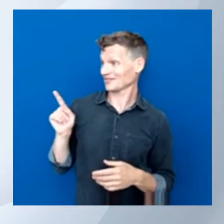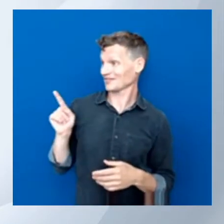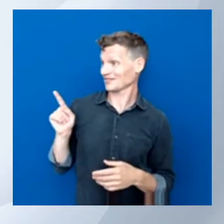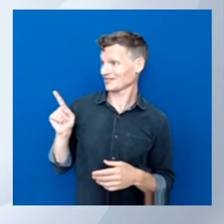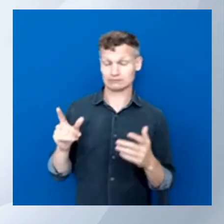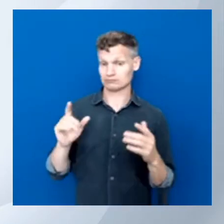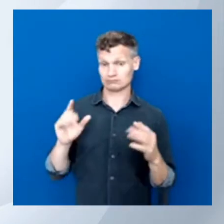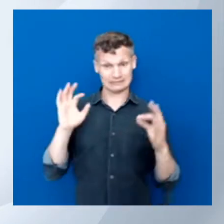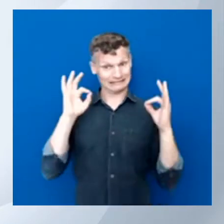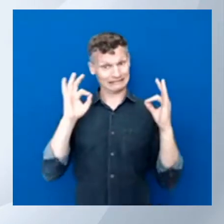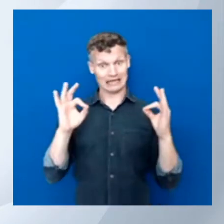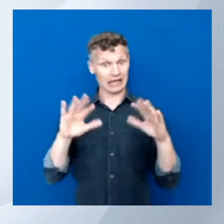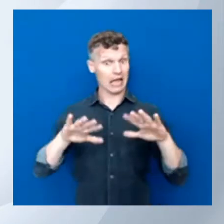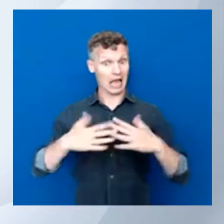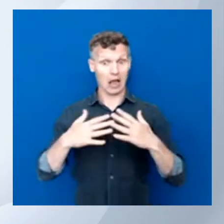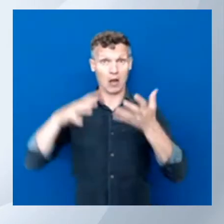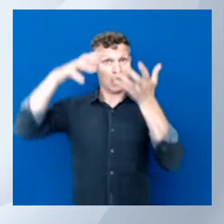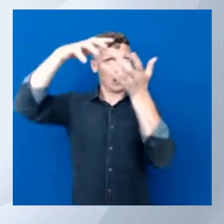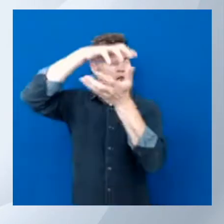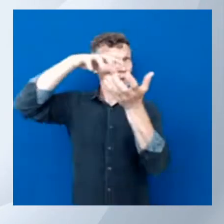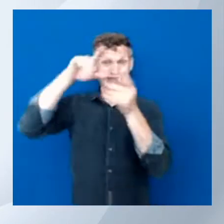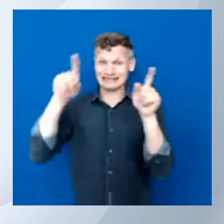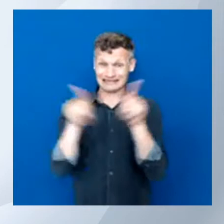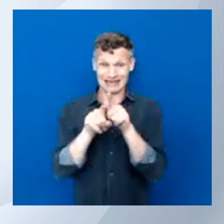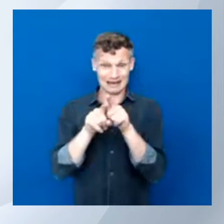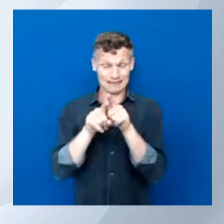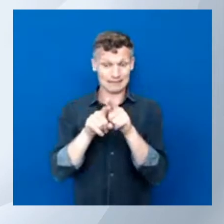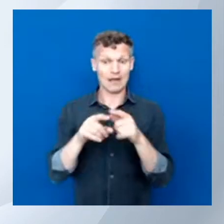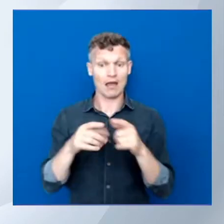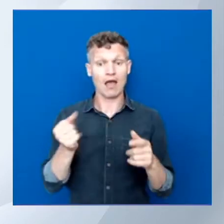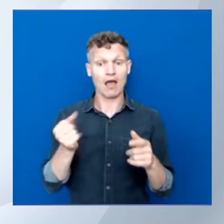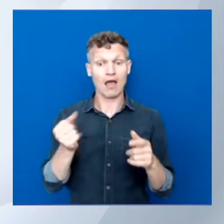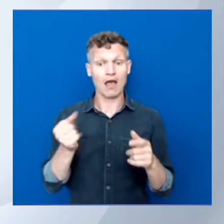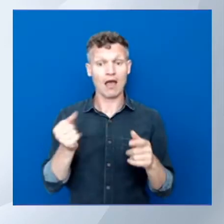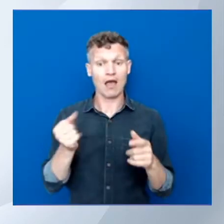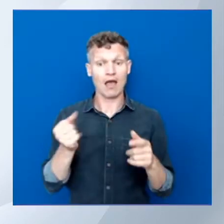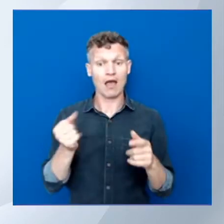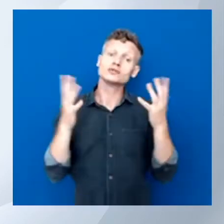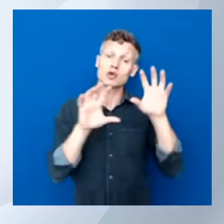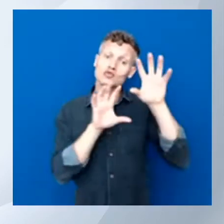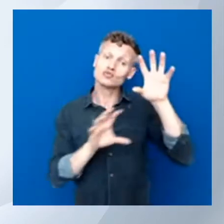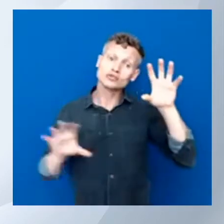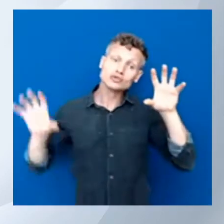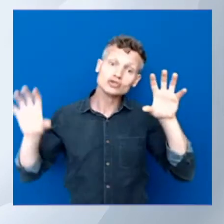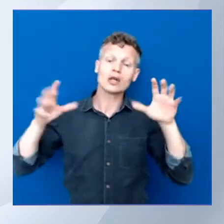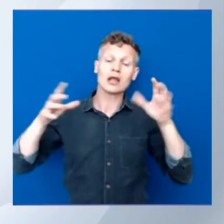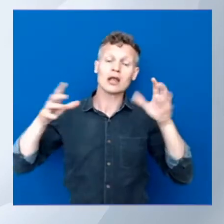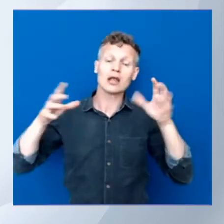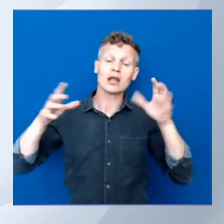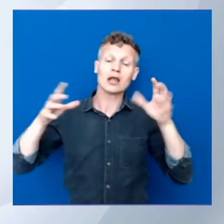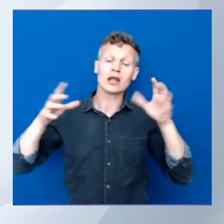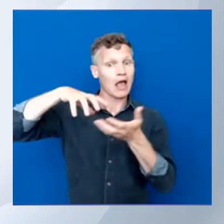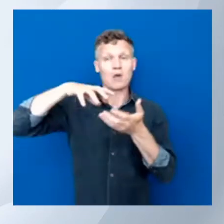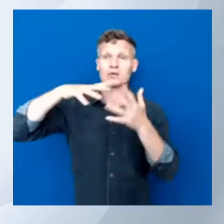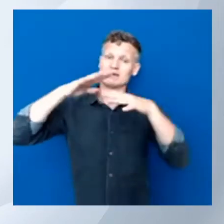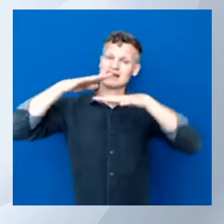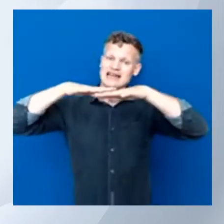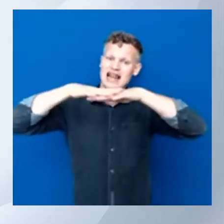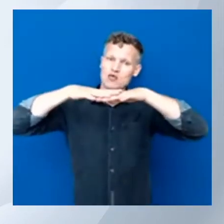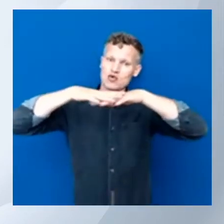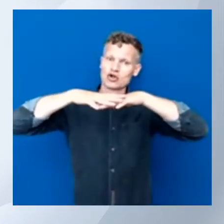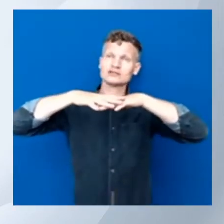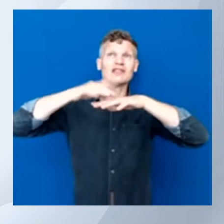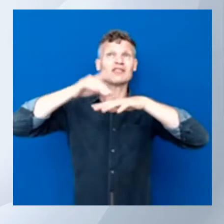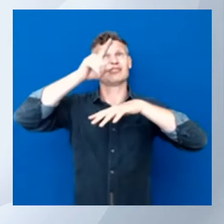multiple regions and availability zones within cloud providers' networks, and they do all of this kind of for you. So you can swap